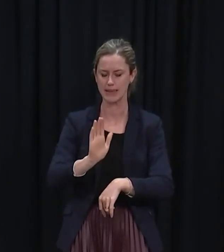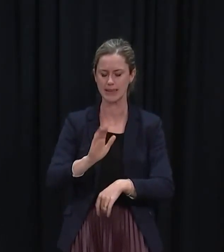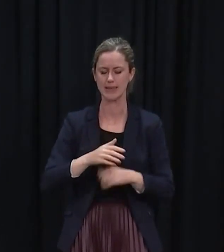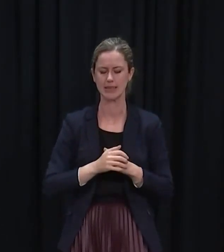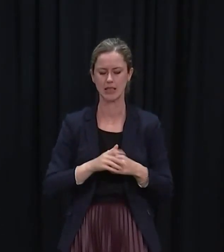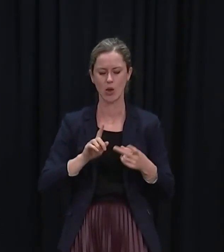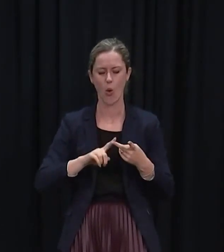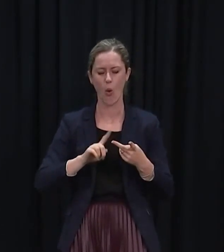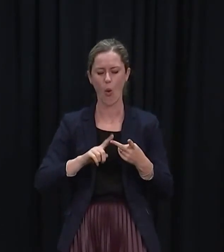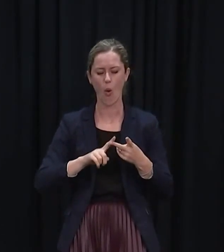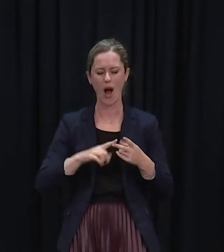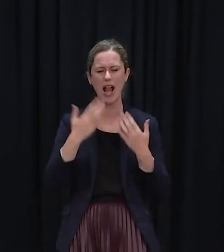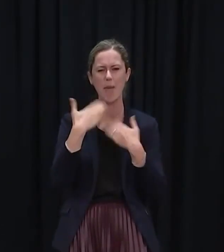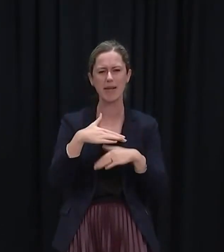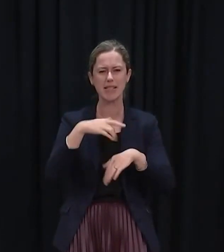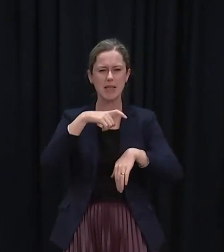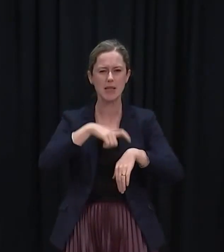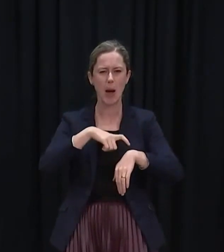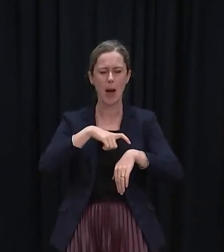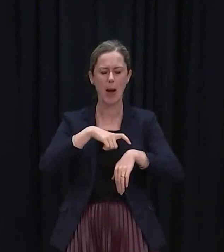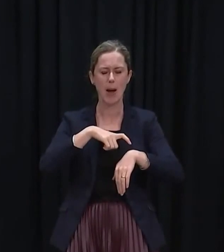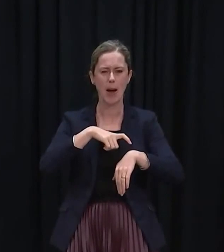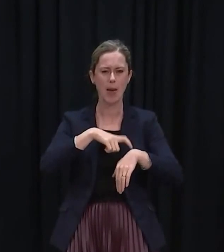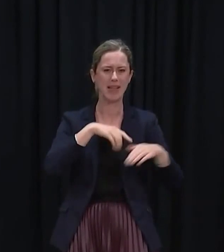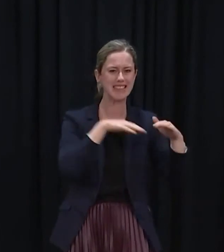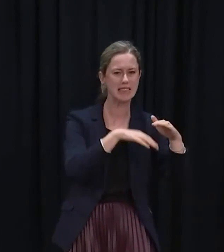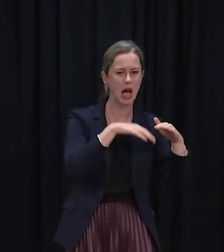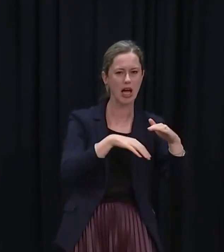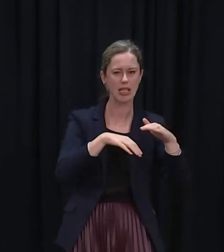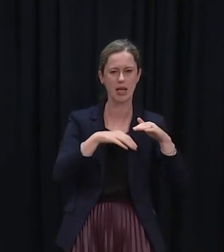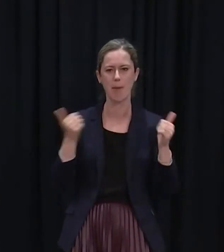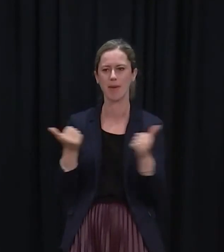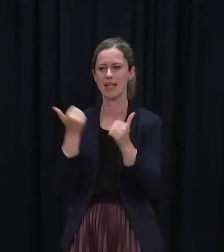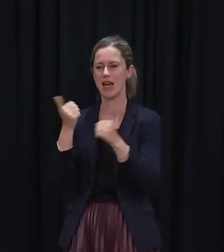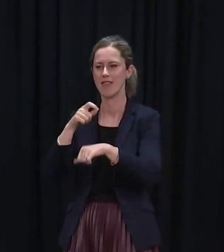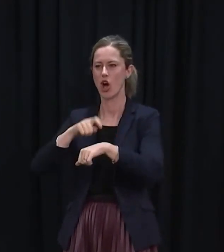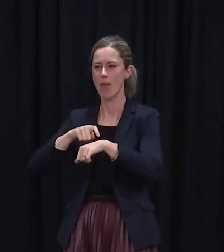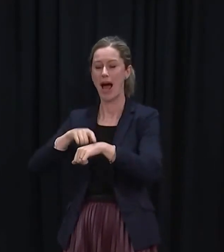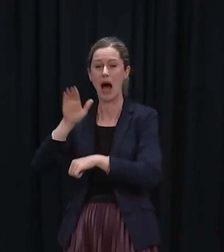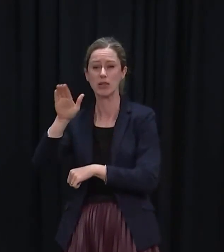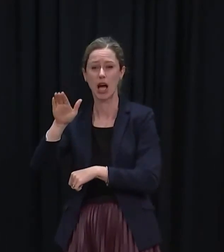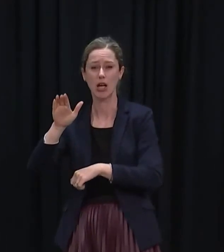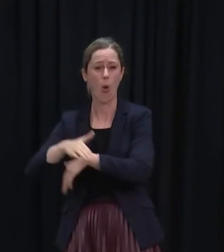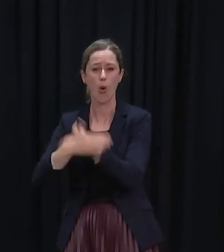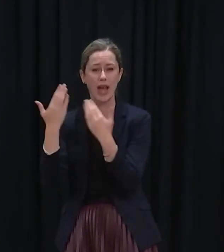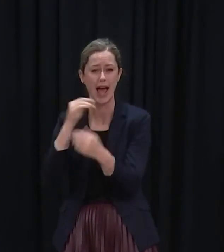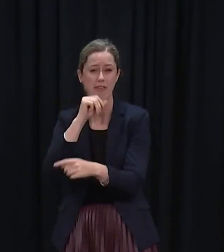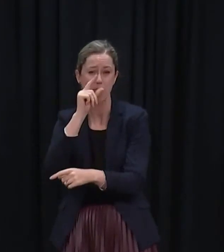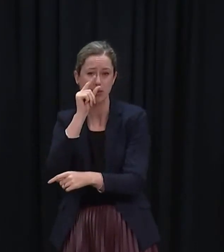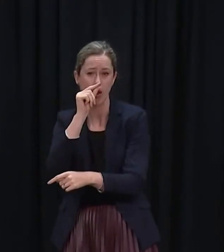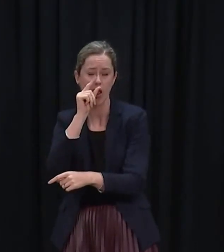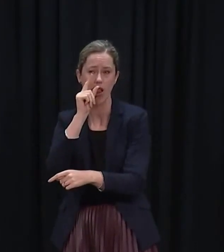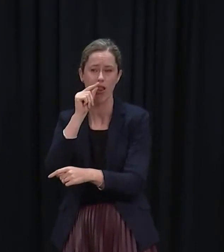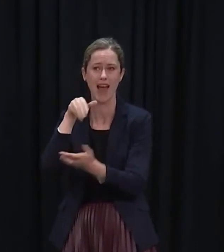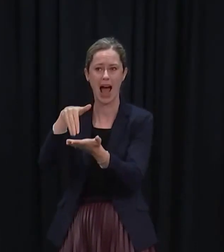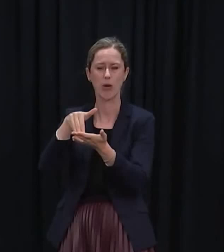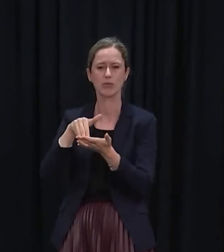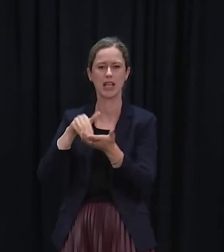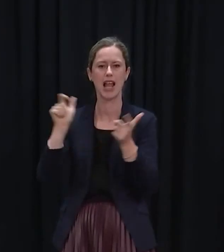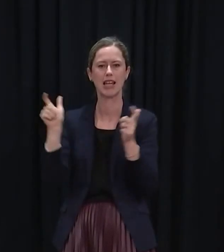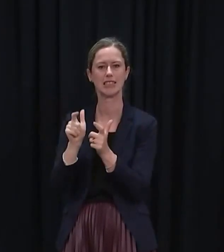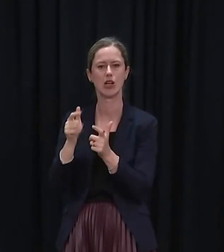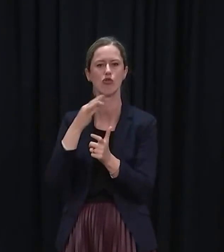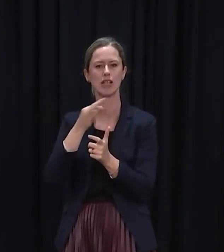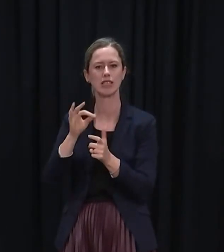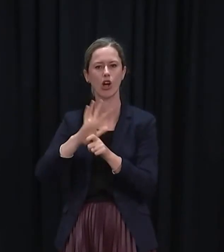maximising the amount of time that kids spend outdoors. If it's a good day, all day potentially, again, because that helps to minimise the risk.